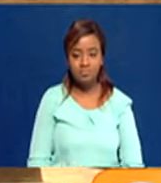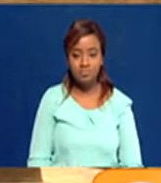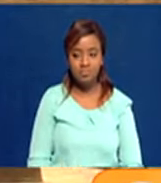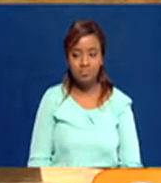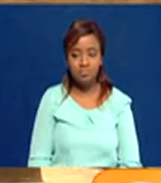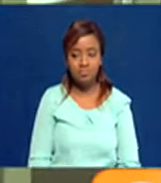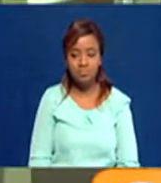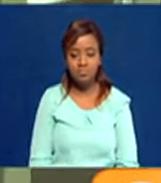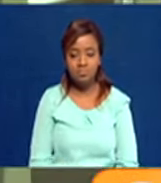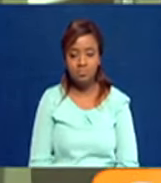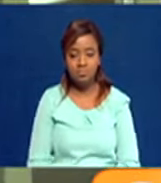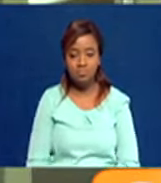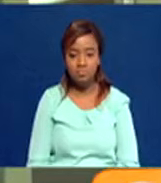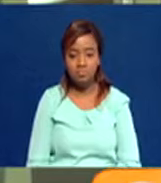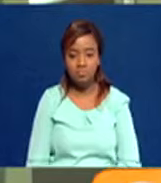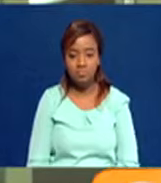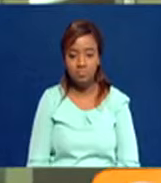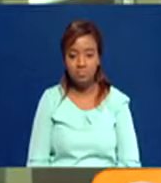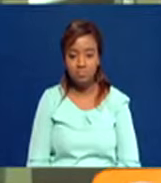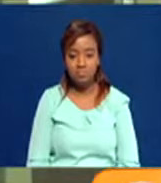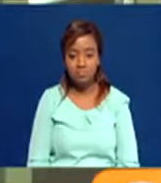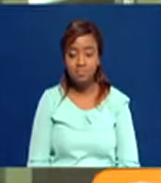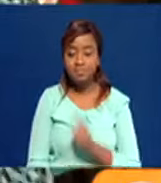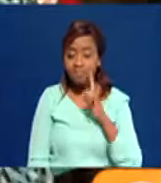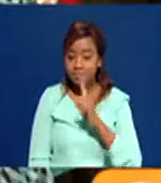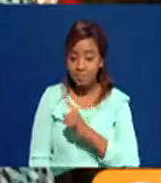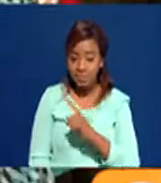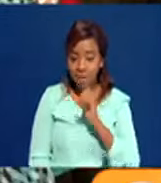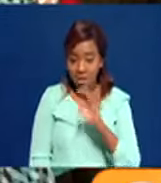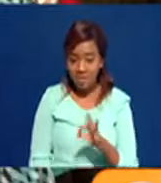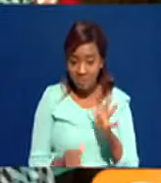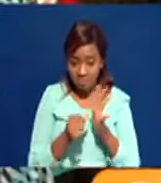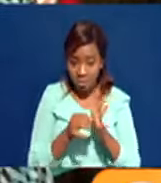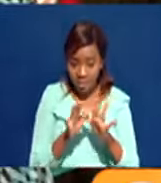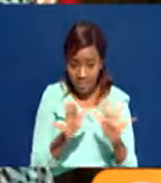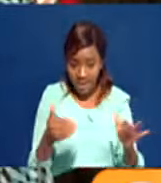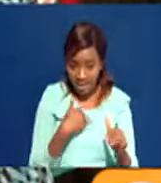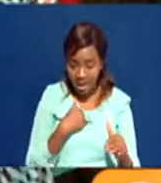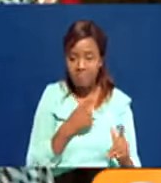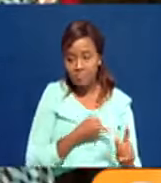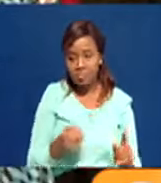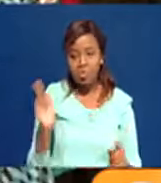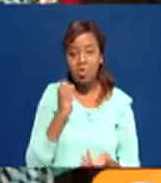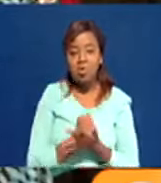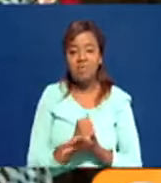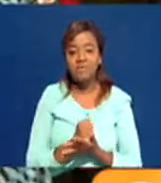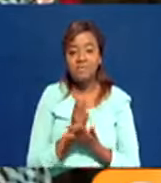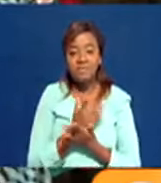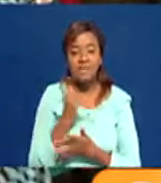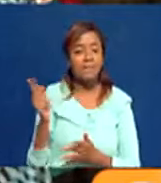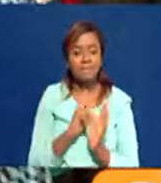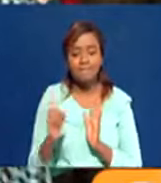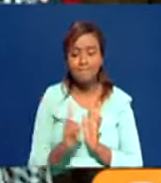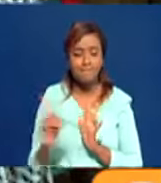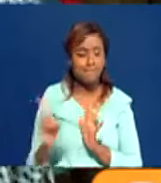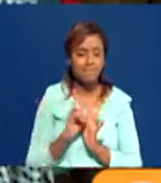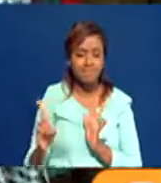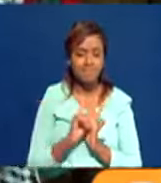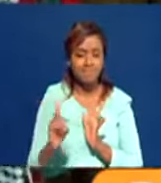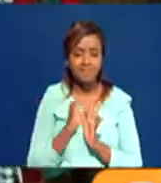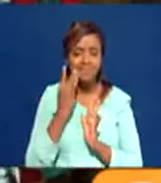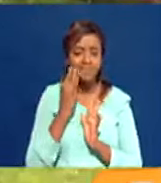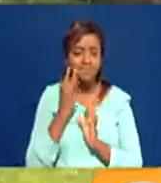in front of this highly sought-after office when it comes to land matters. The Kisii Land Registry, some visit here almost daily seeking solutions,